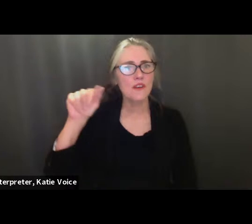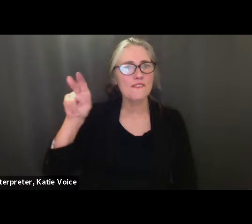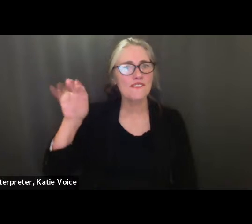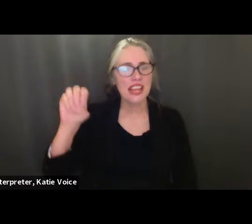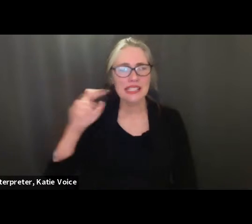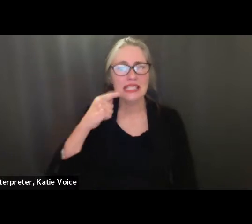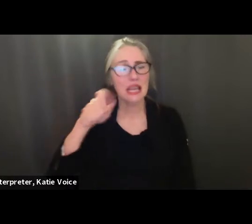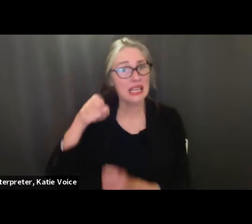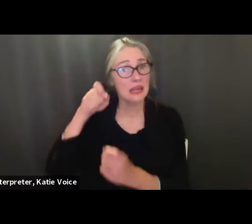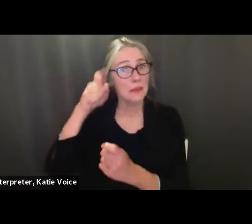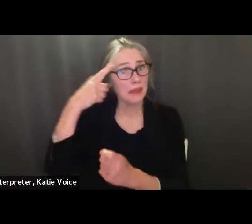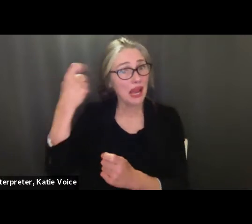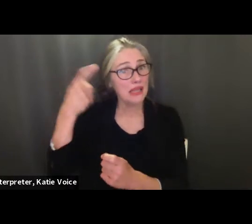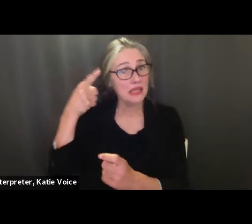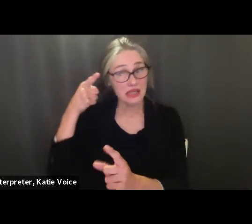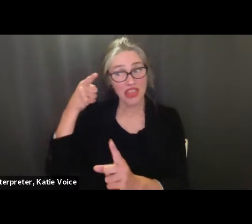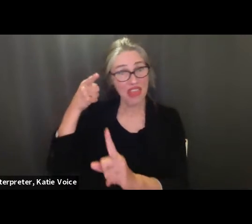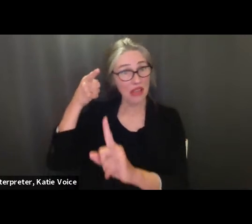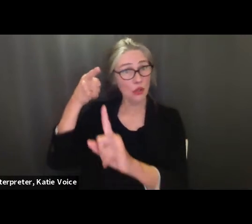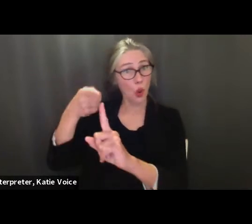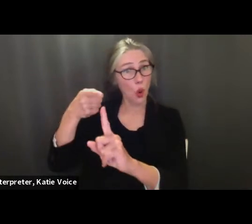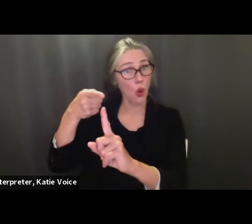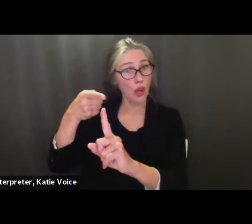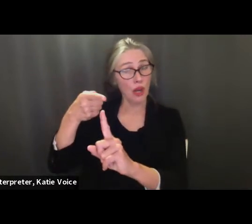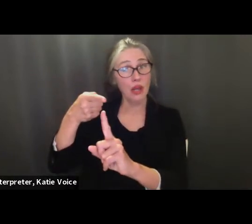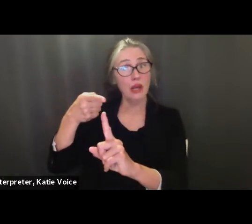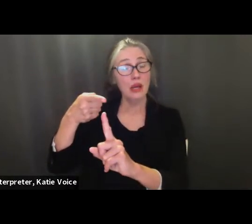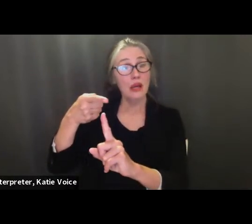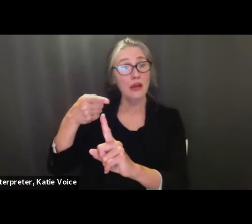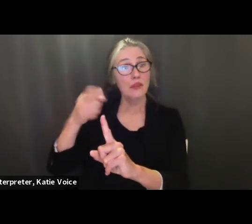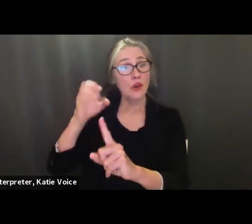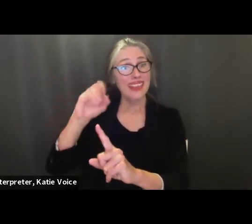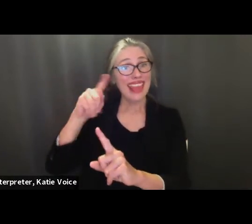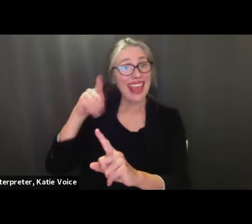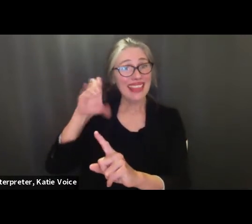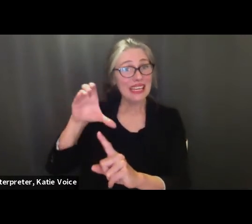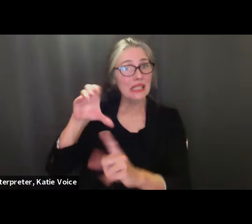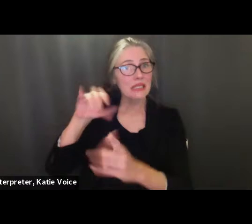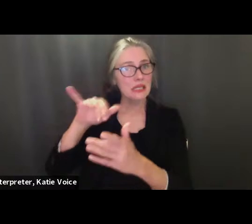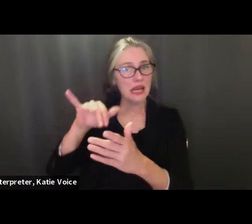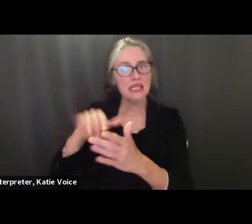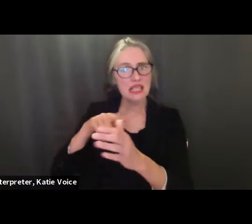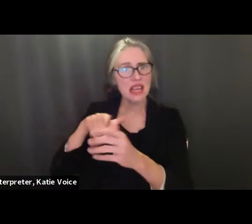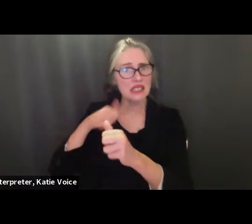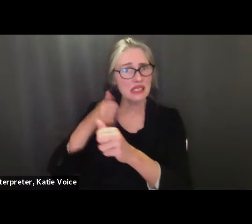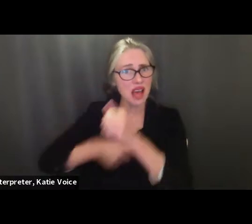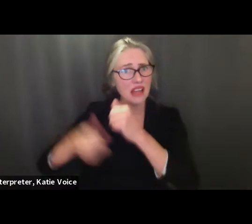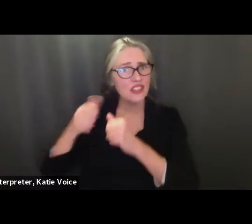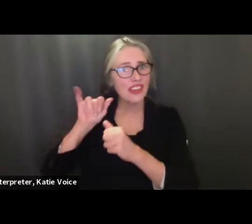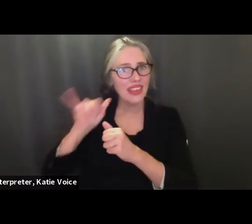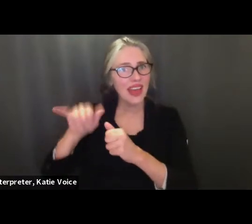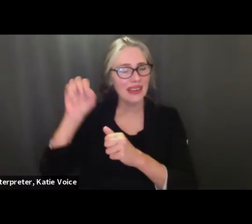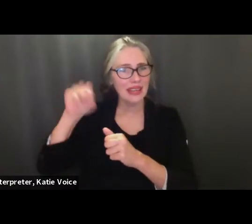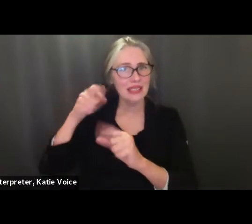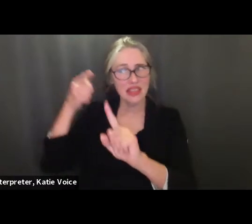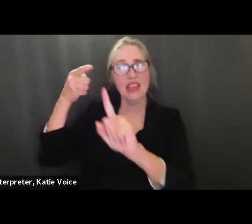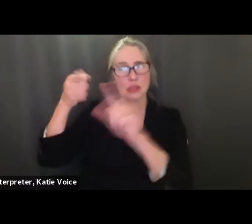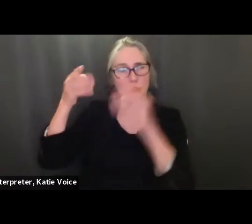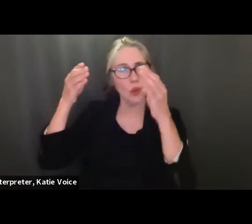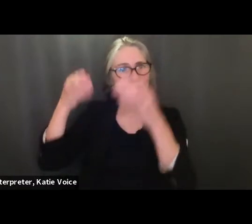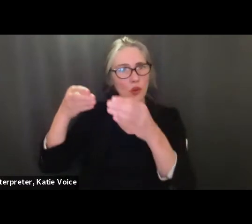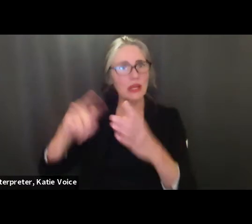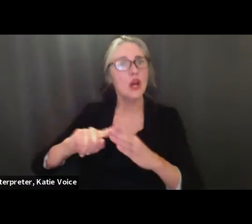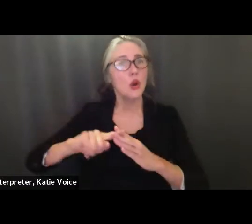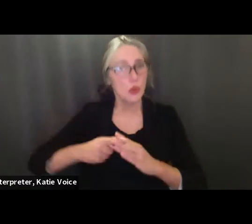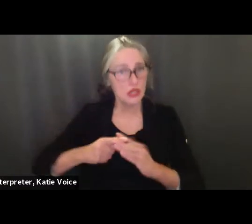that goal. And that's where it's been. Yeah, thank you, Sean. So that's where it's been as we've been starting this